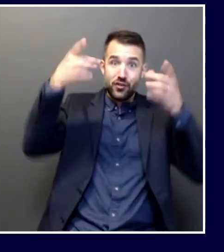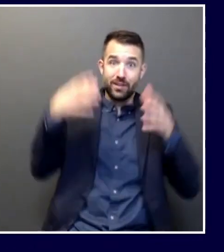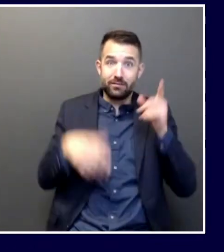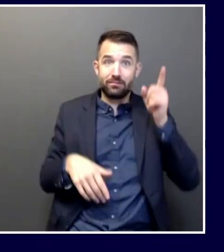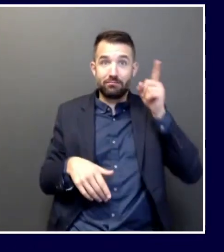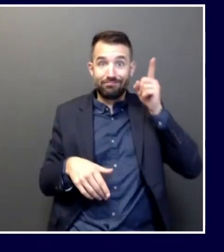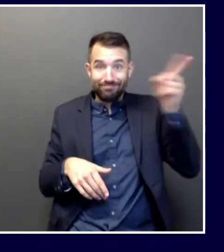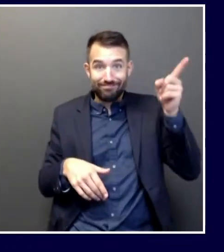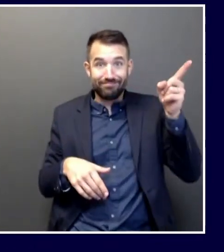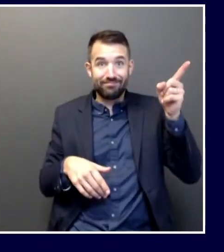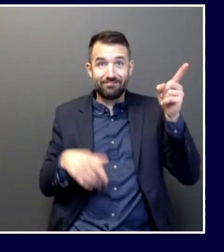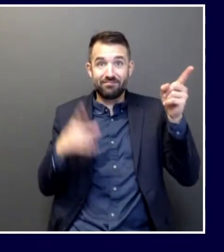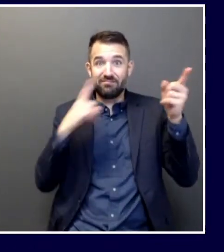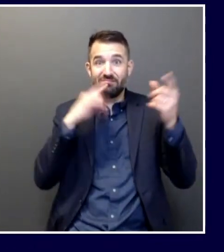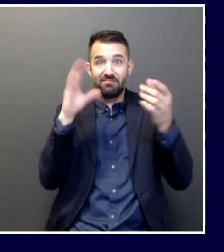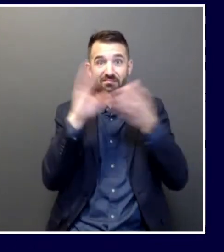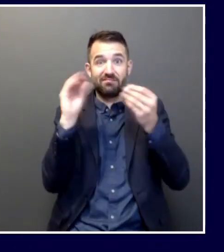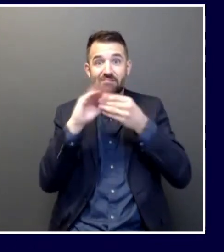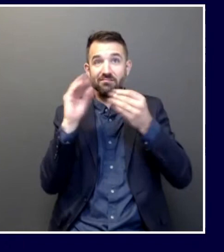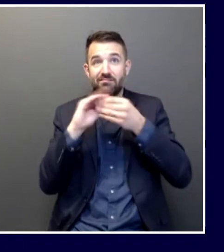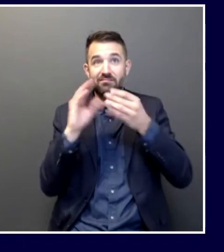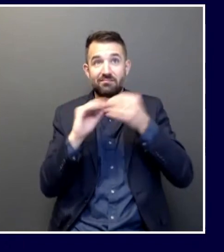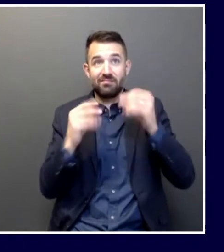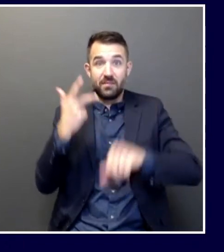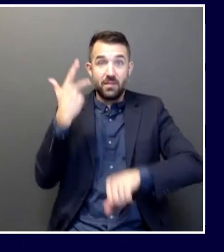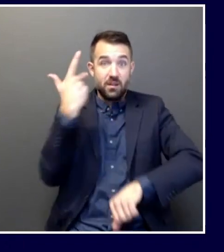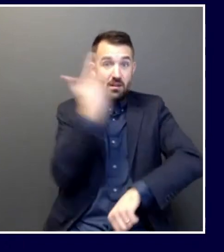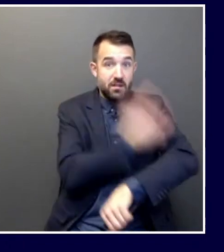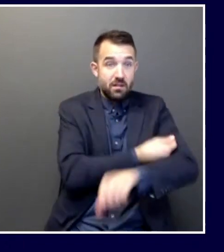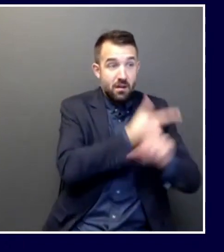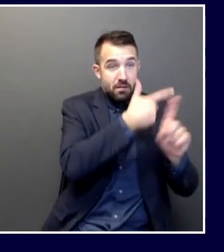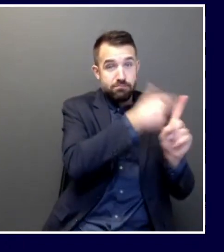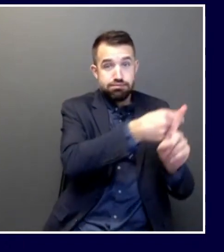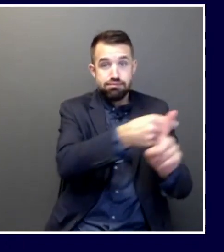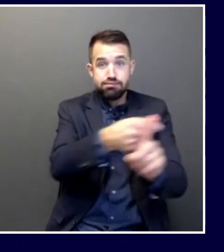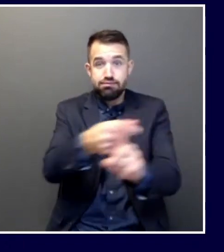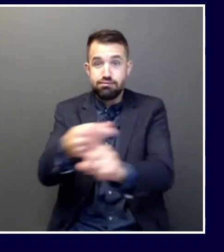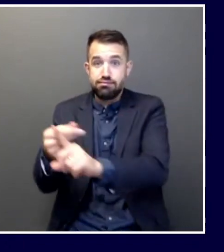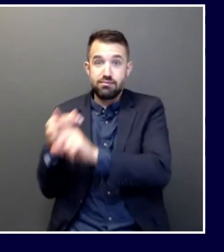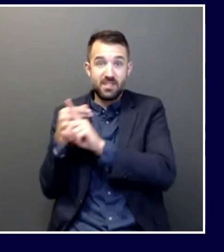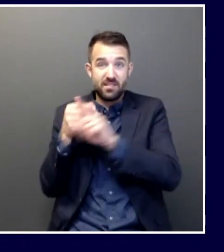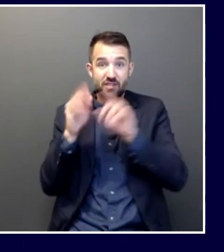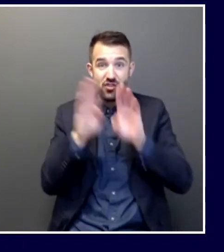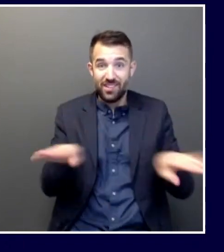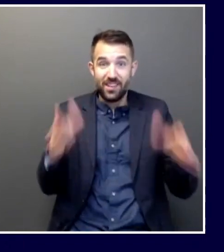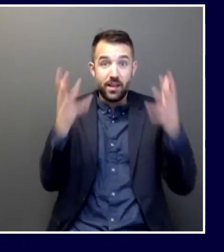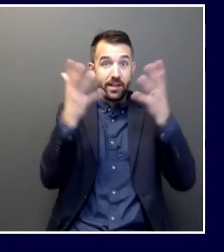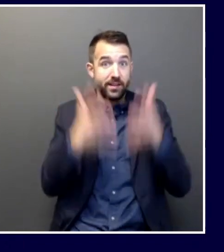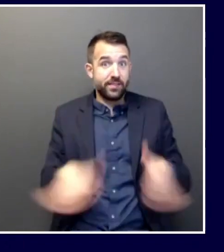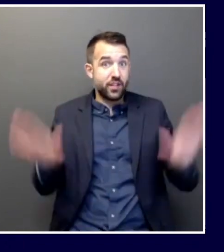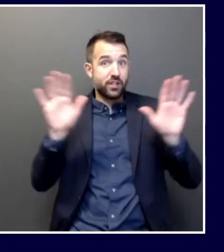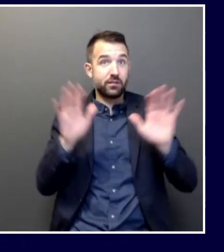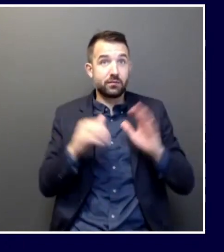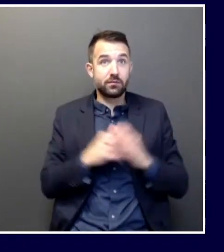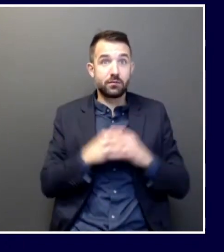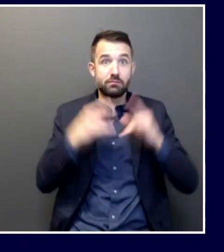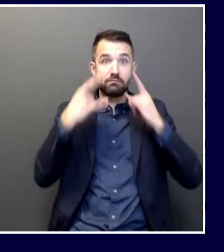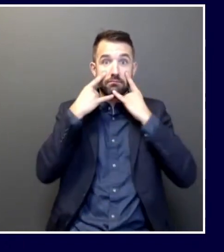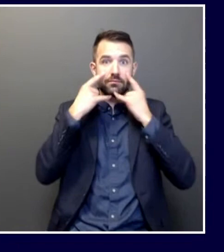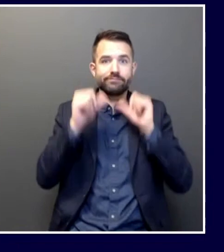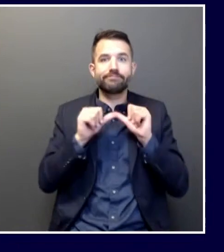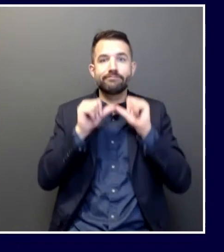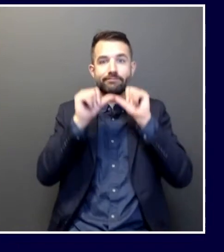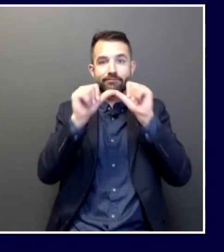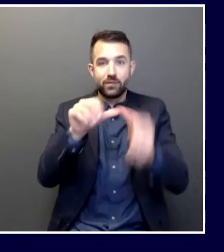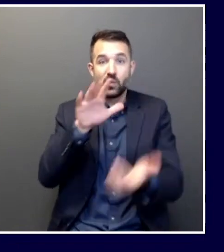stay on, particularly in school settings, because recognize that every child may not be vaccinated at all or on the same